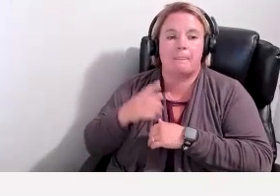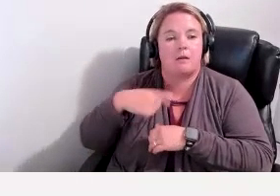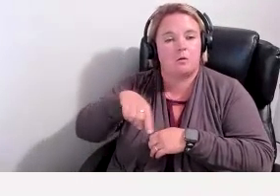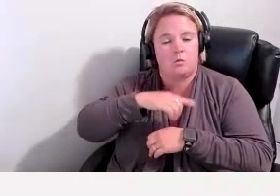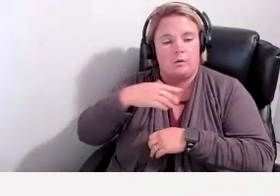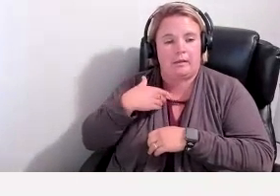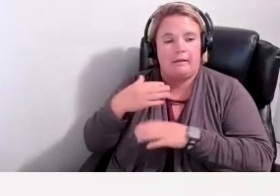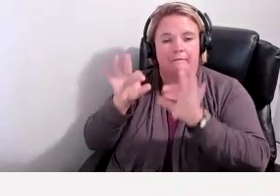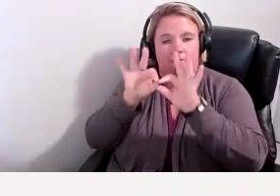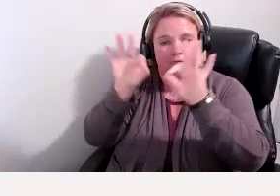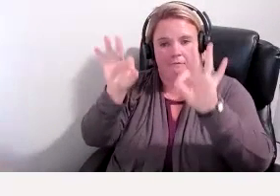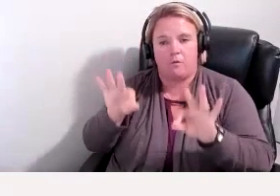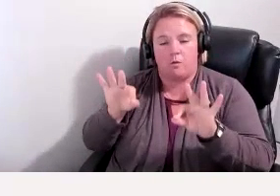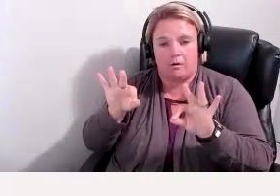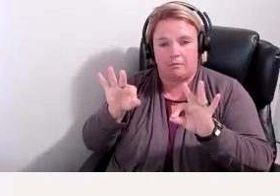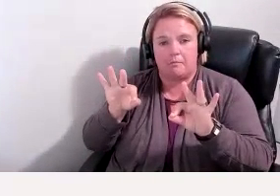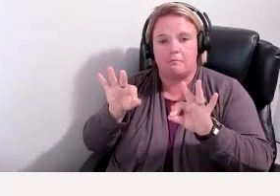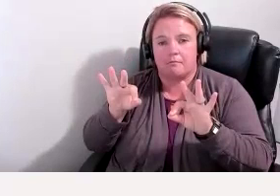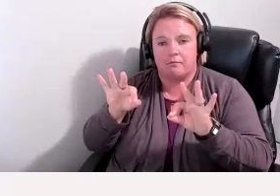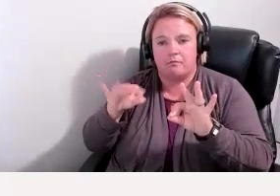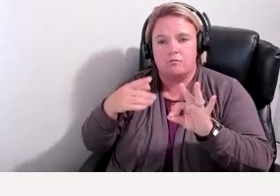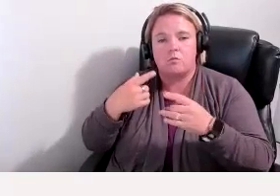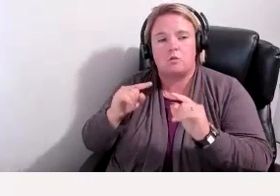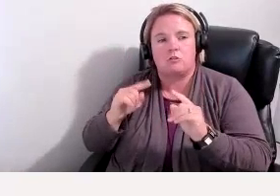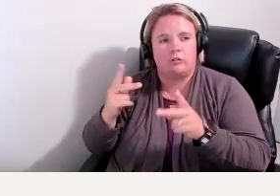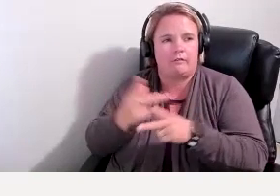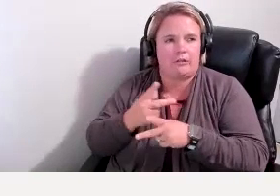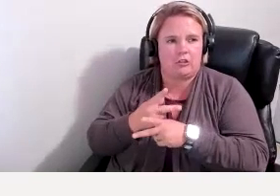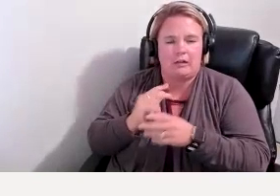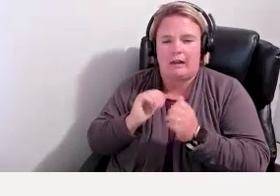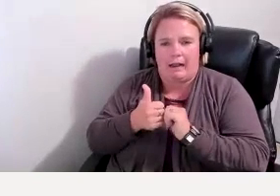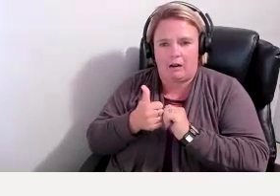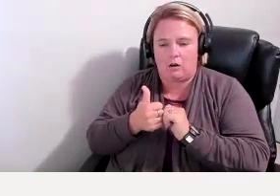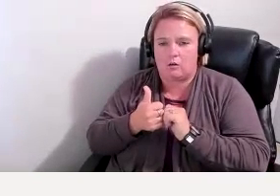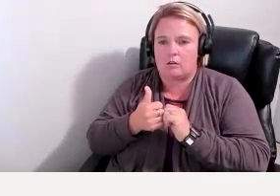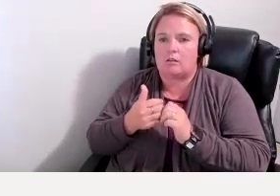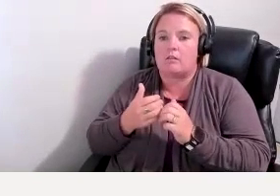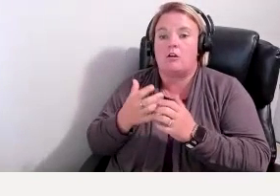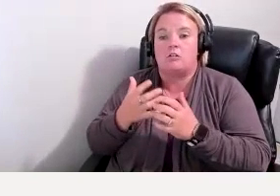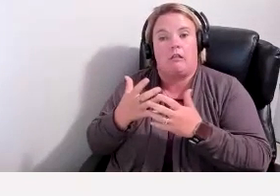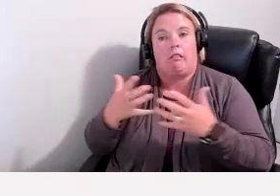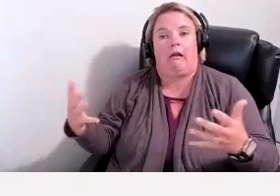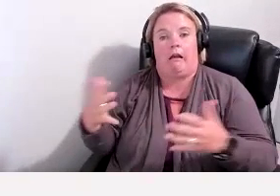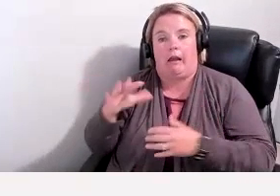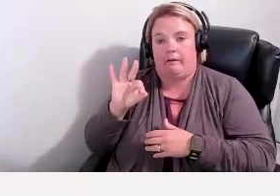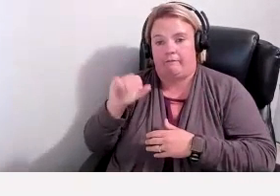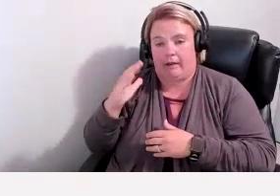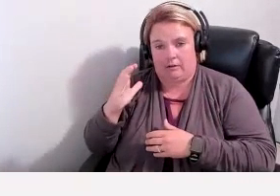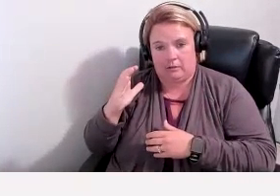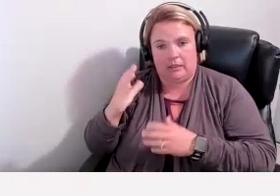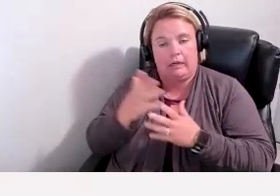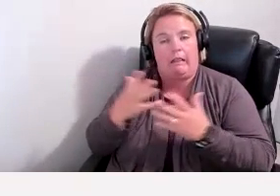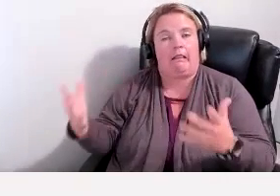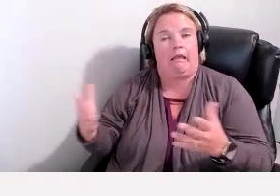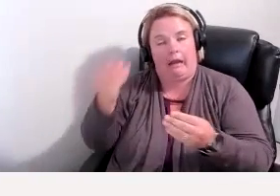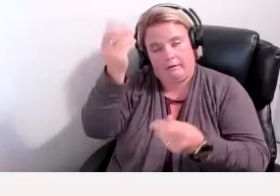a form. We've been trying to figure out, so how do we do this? There's a lot of faculty here and a lot of content. And